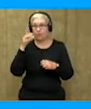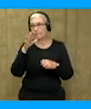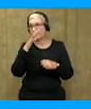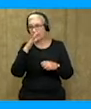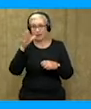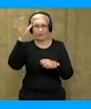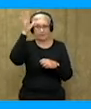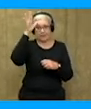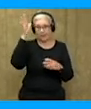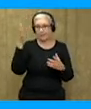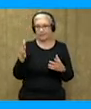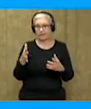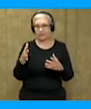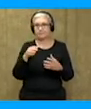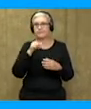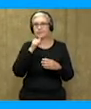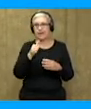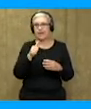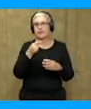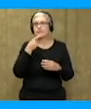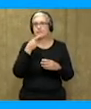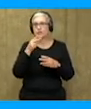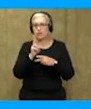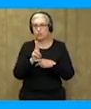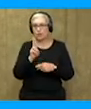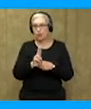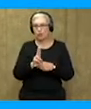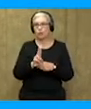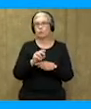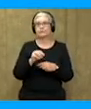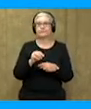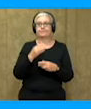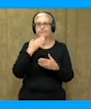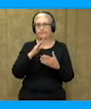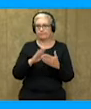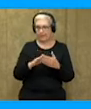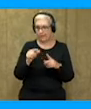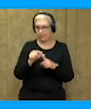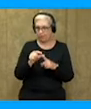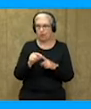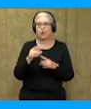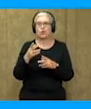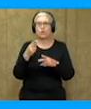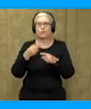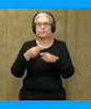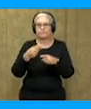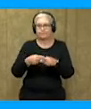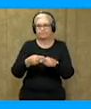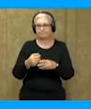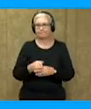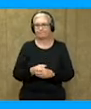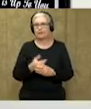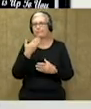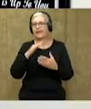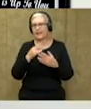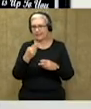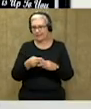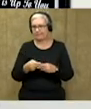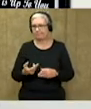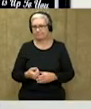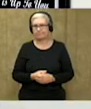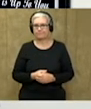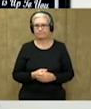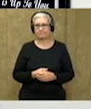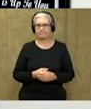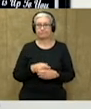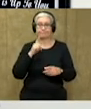or however it works, to not use profanity or call people names. But you know, when you're looking at your little brother or your sister and